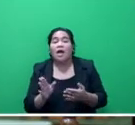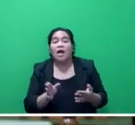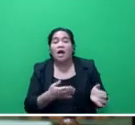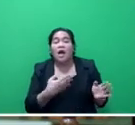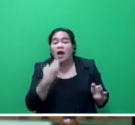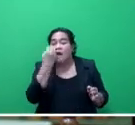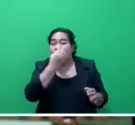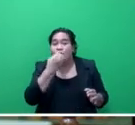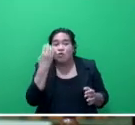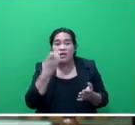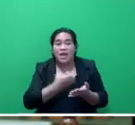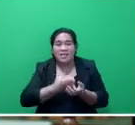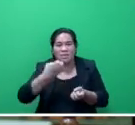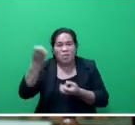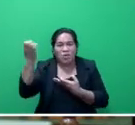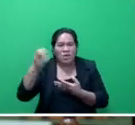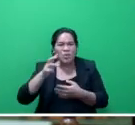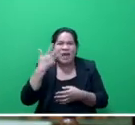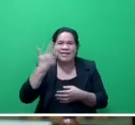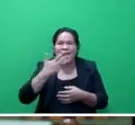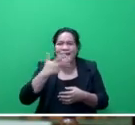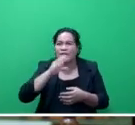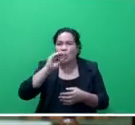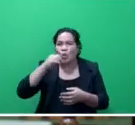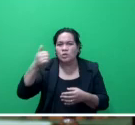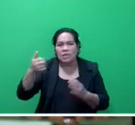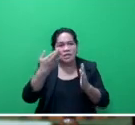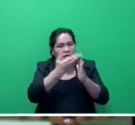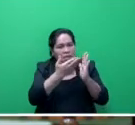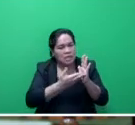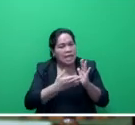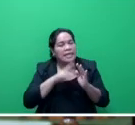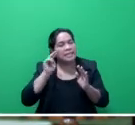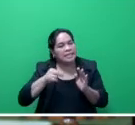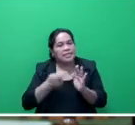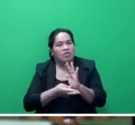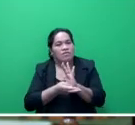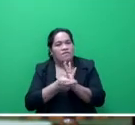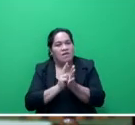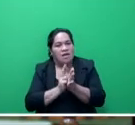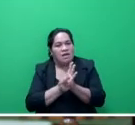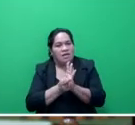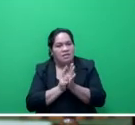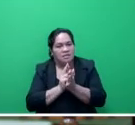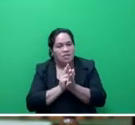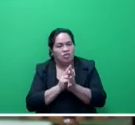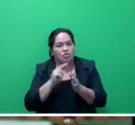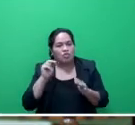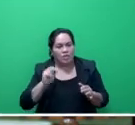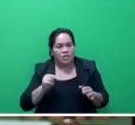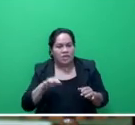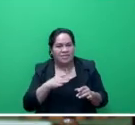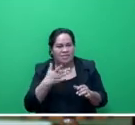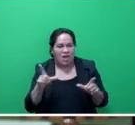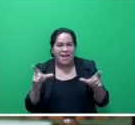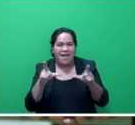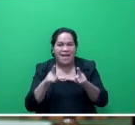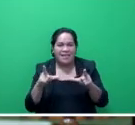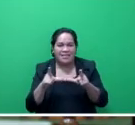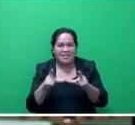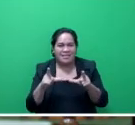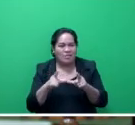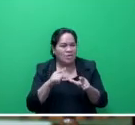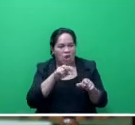Act of 1906 will be revised to allow the Biosecurity Authority of Fiji to issue a fruit exporter's license as opposed to going through the